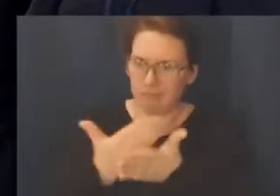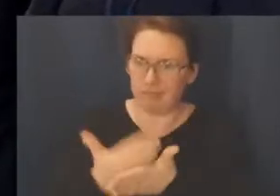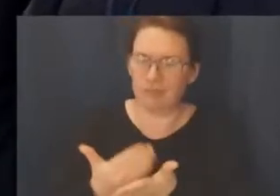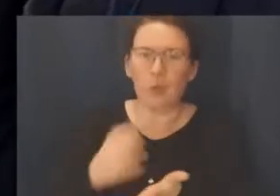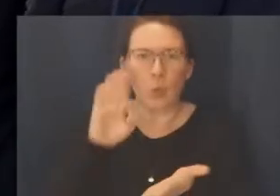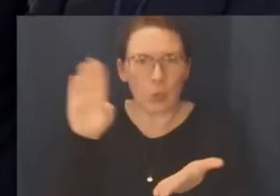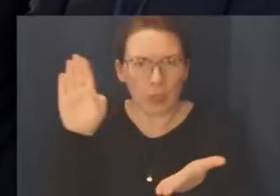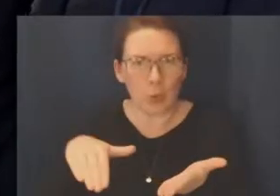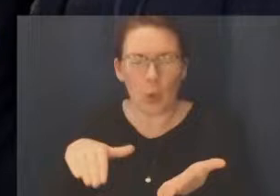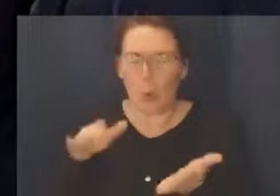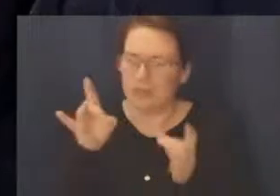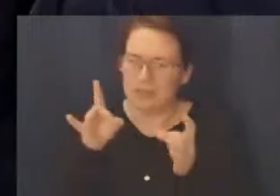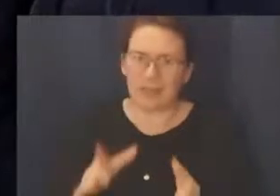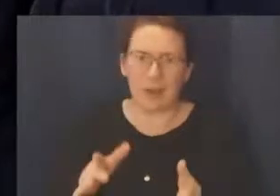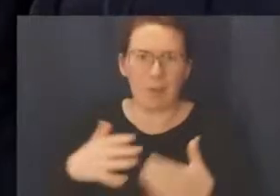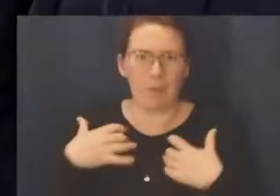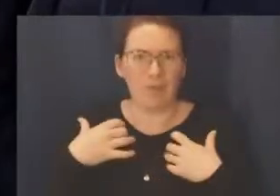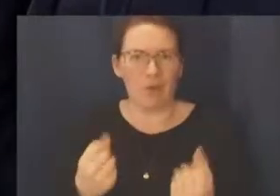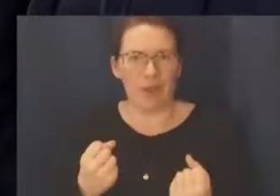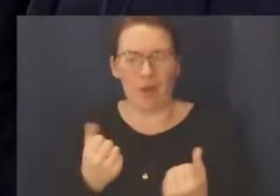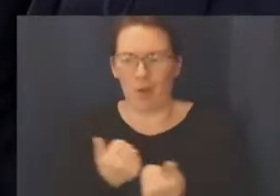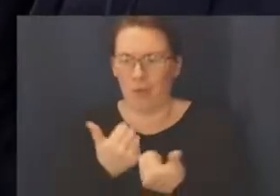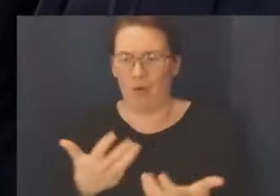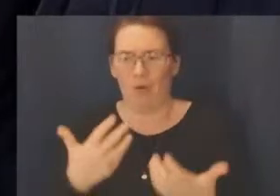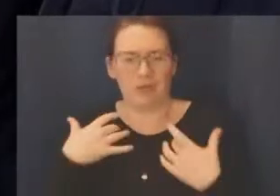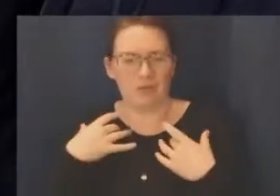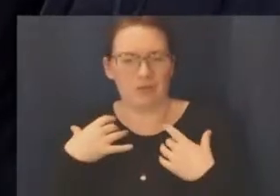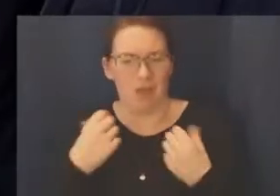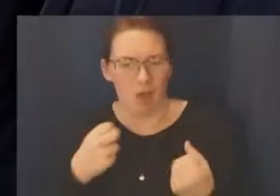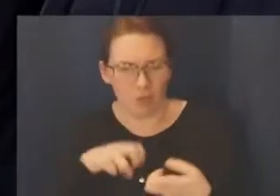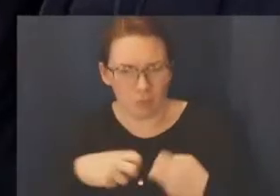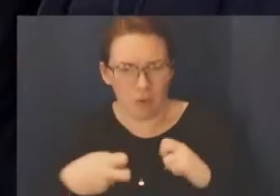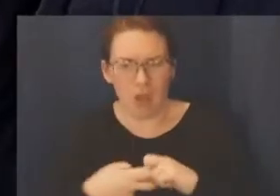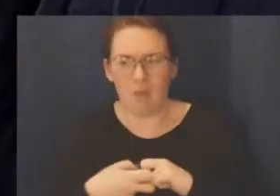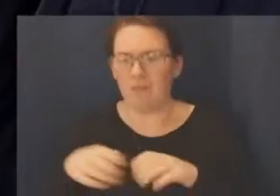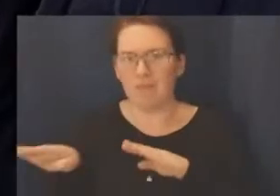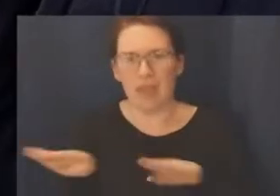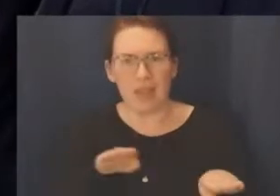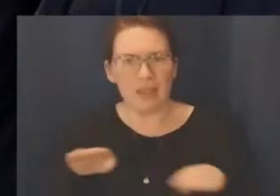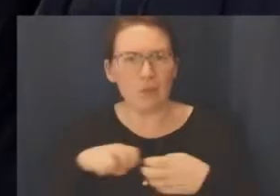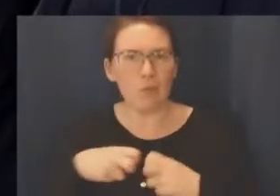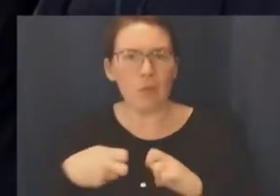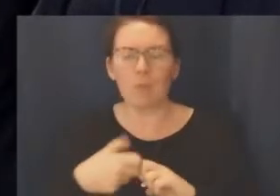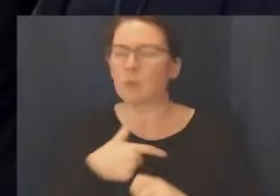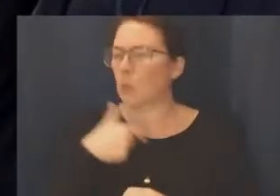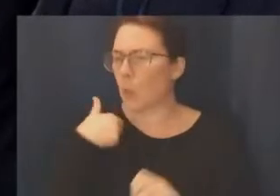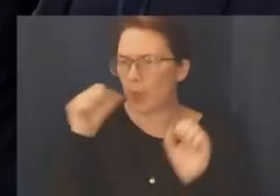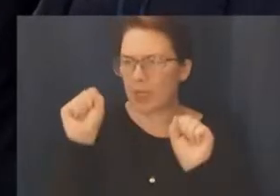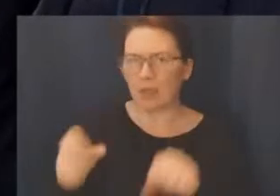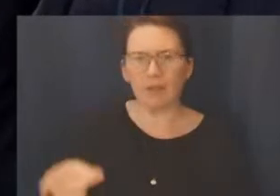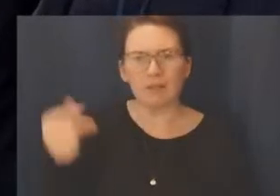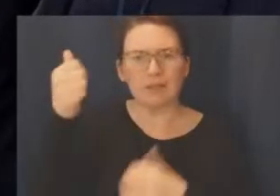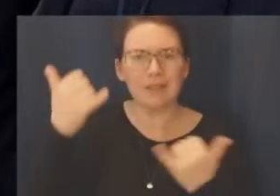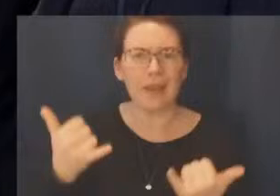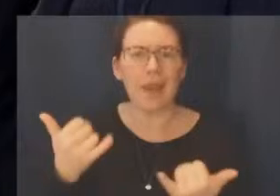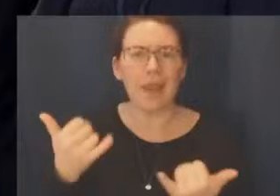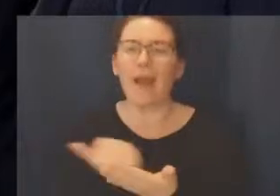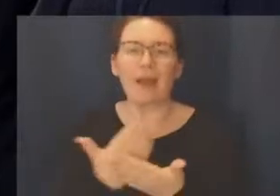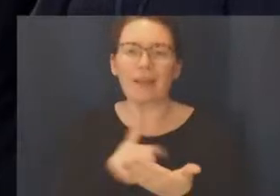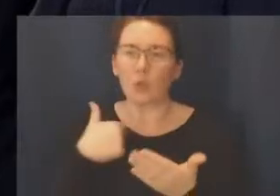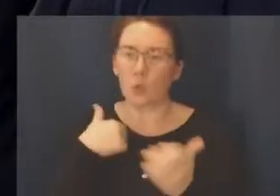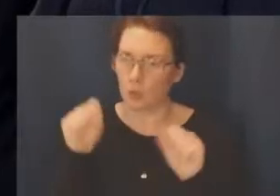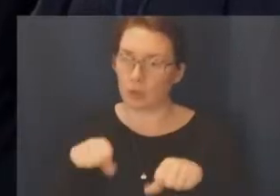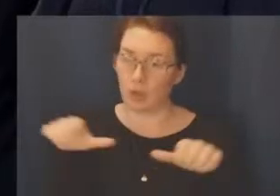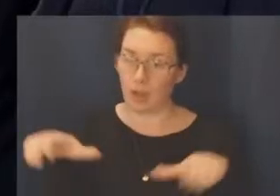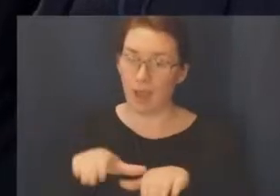also behavioral problems. And so we can act on that now. Anything that we can act on, we're going to act on immediately.